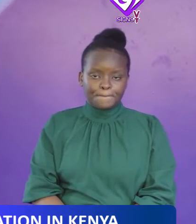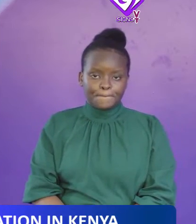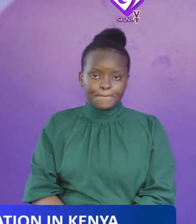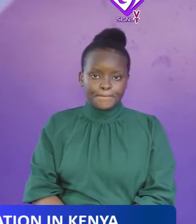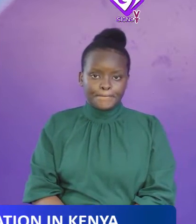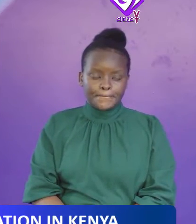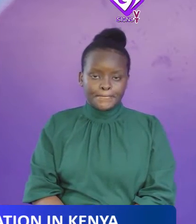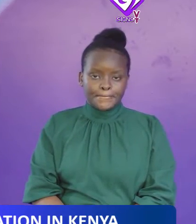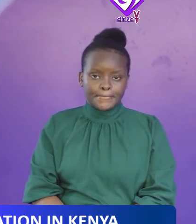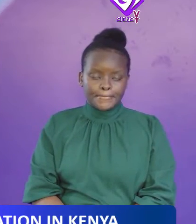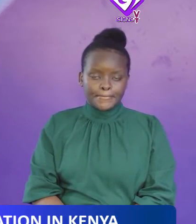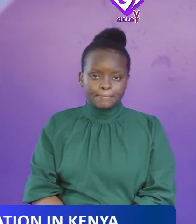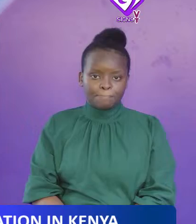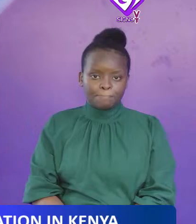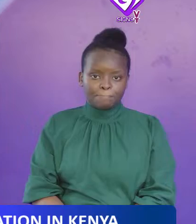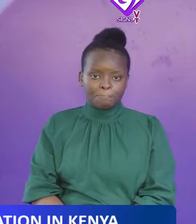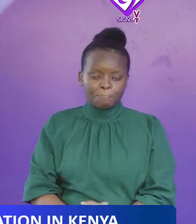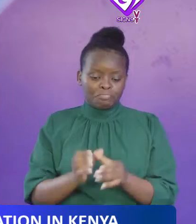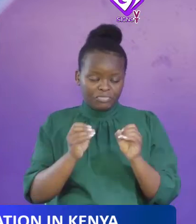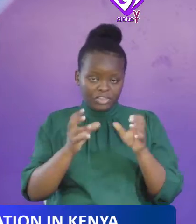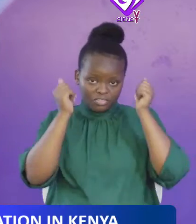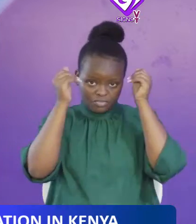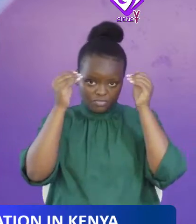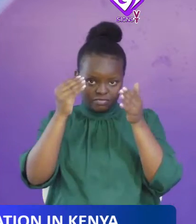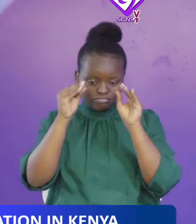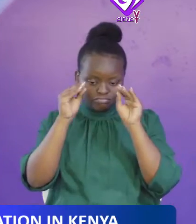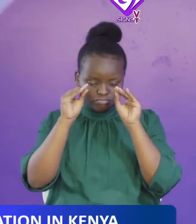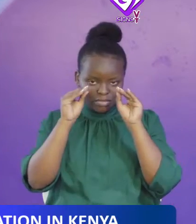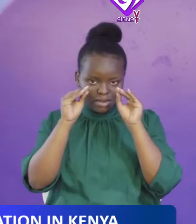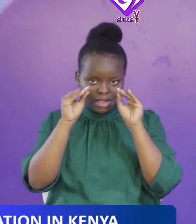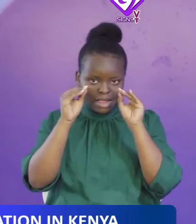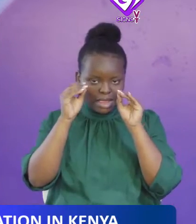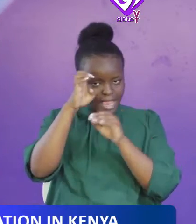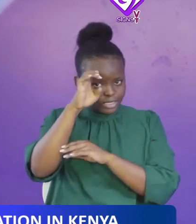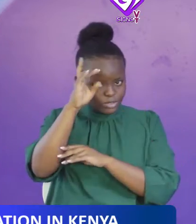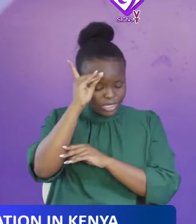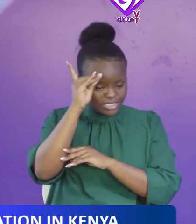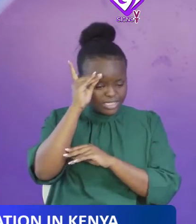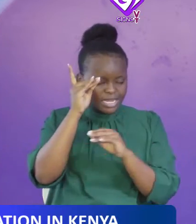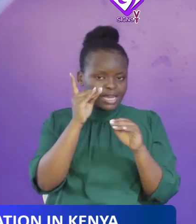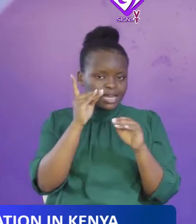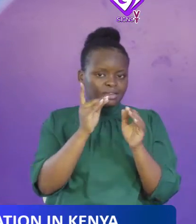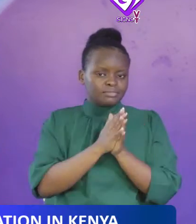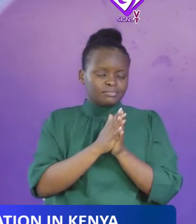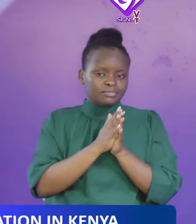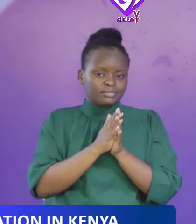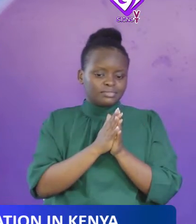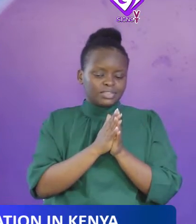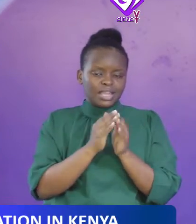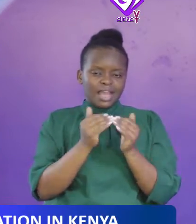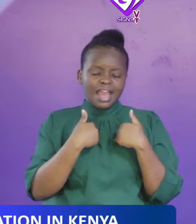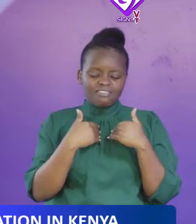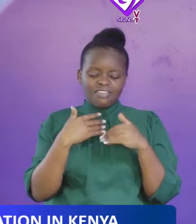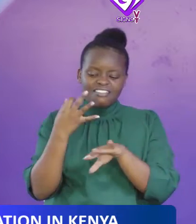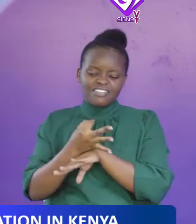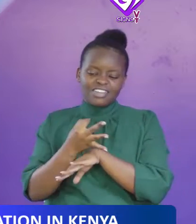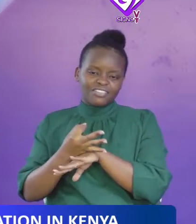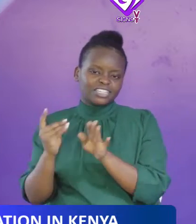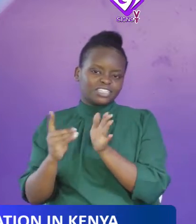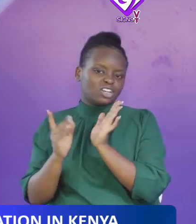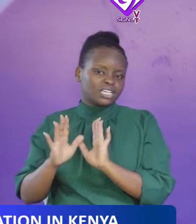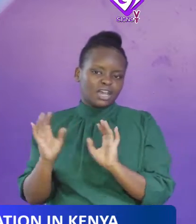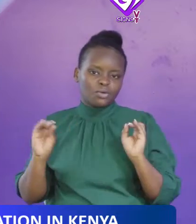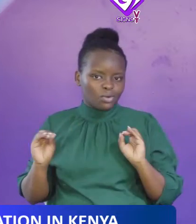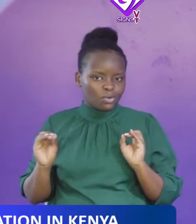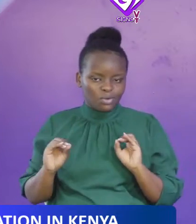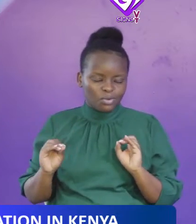for everyone. Yeah. If you educate a student, you're going to get a skilled doctor who's going to treat the nation at the end of the journey. Exactly.